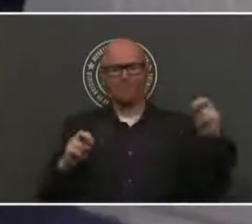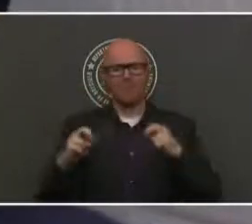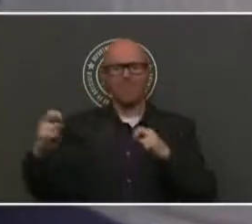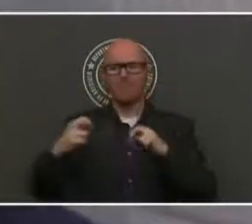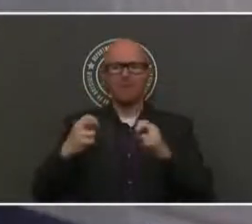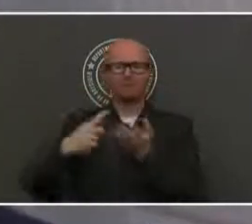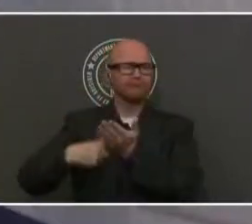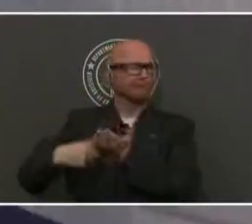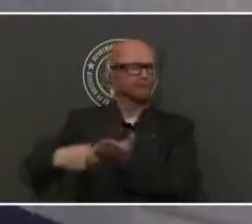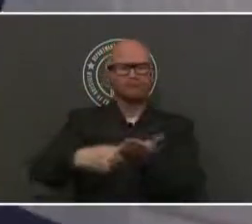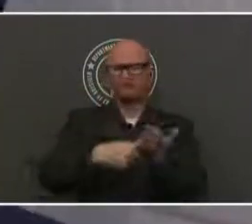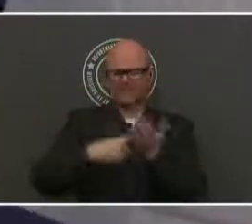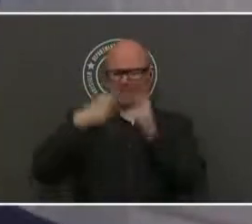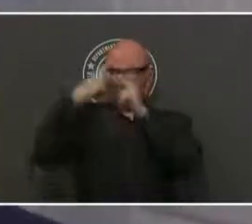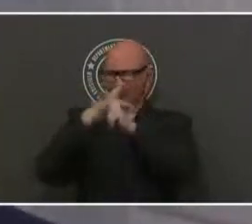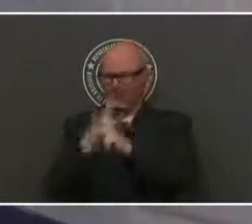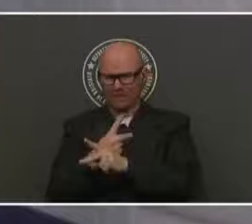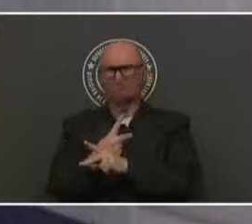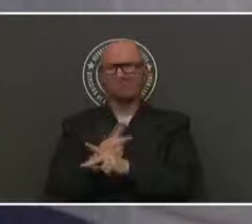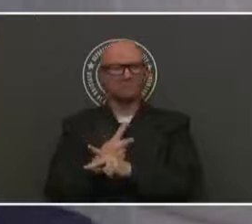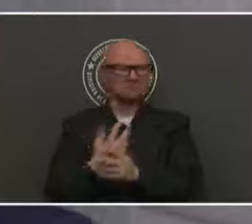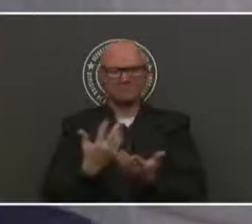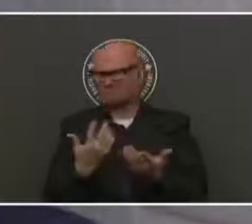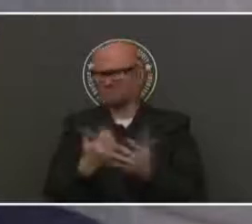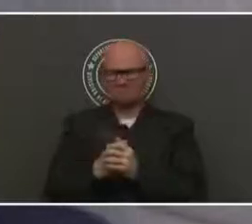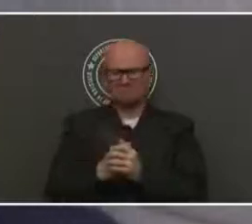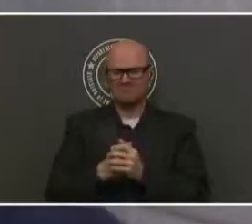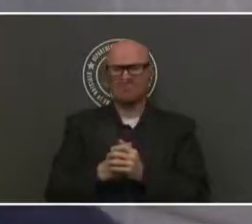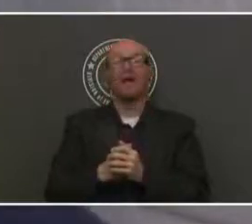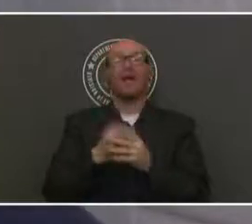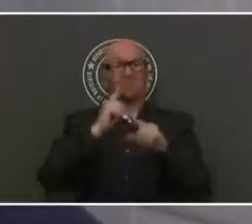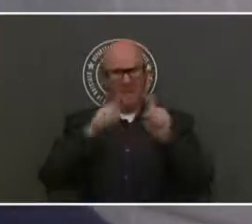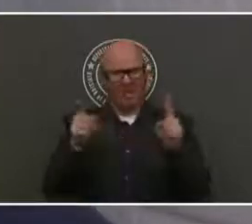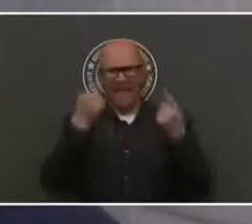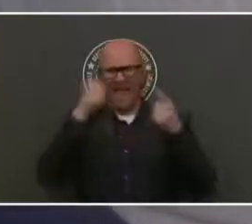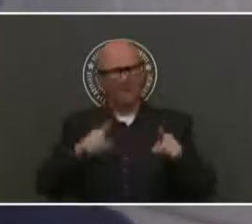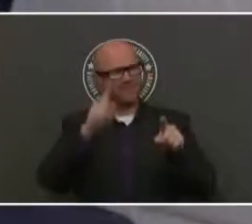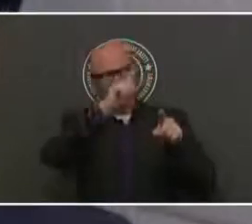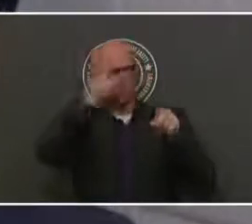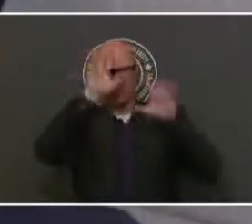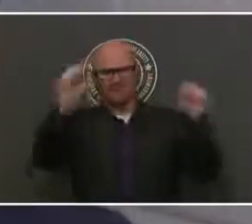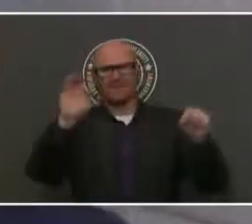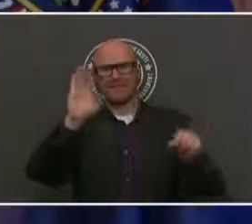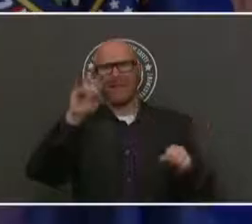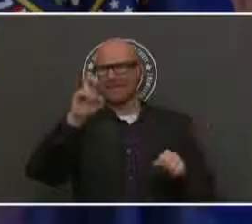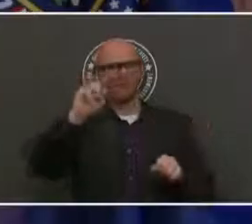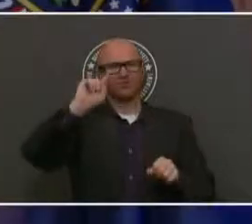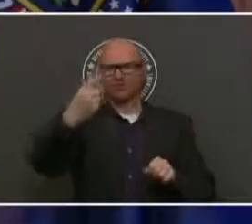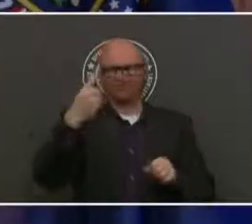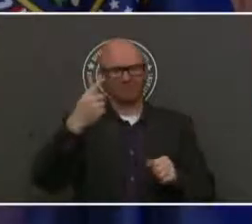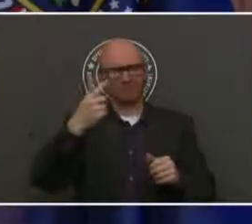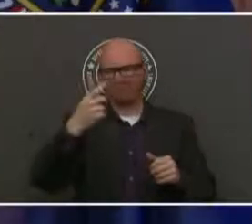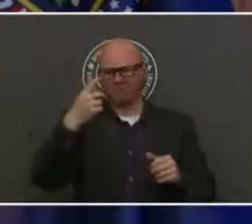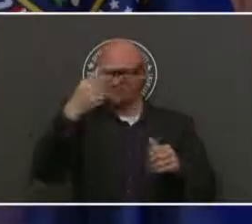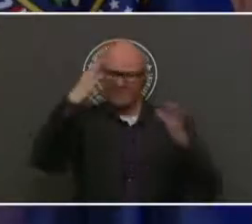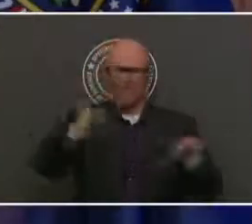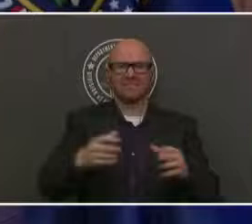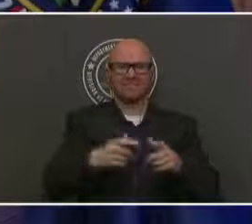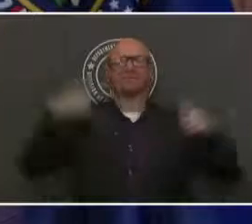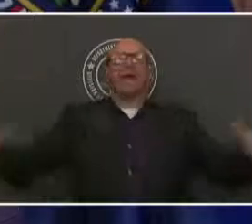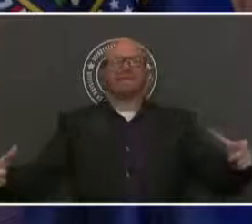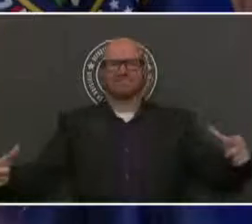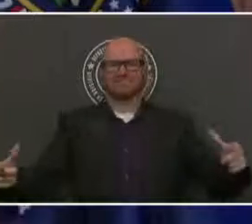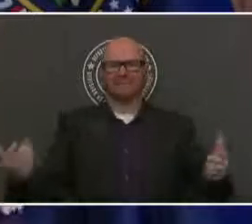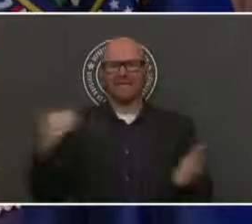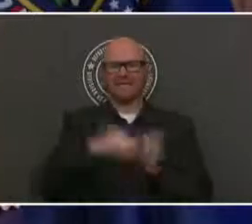government fails and President Biden expands Bears Ears by executive order? Well, I don't know if there is